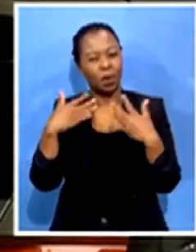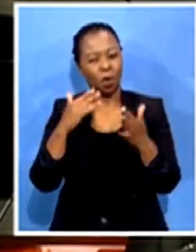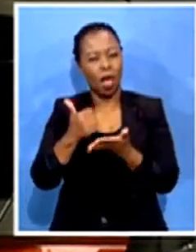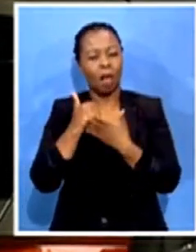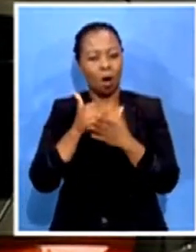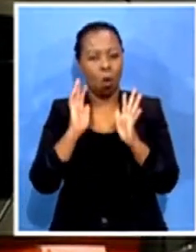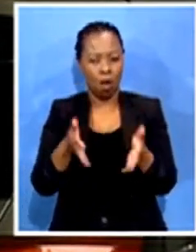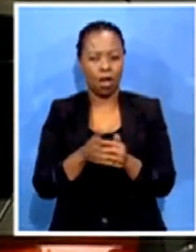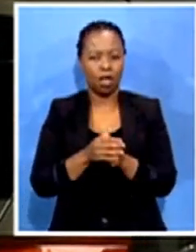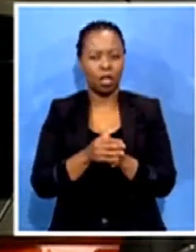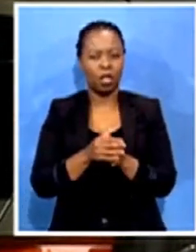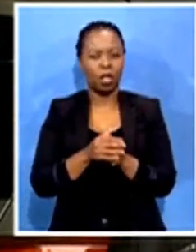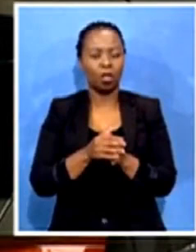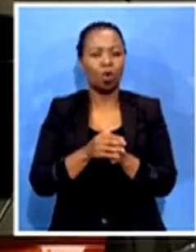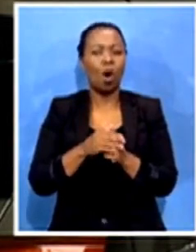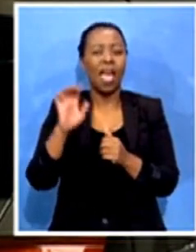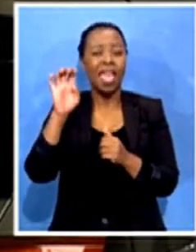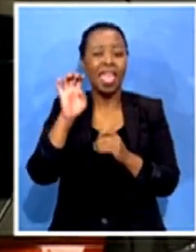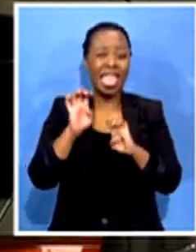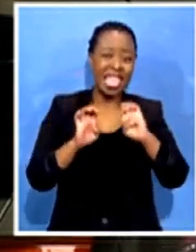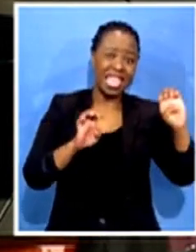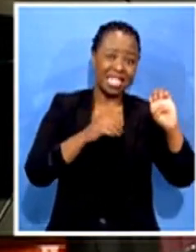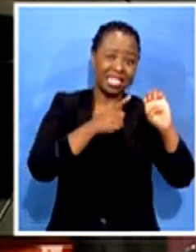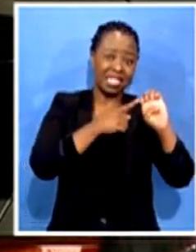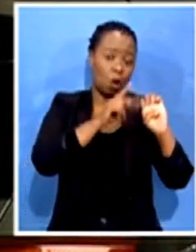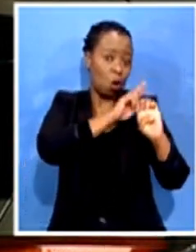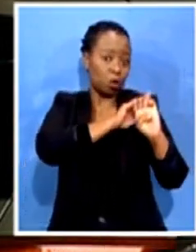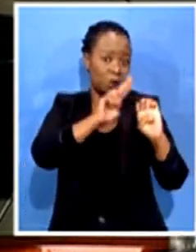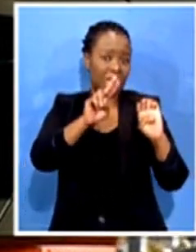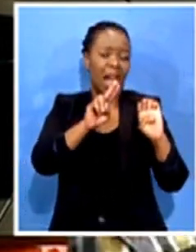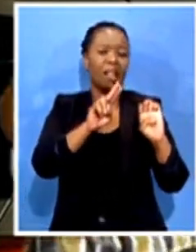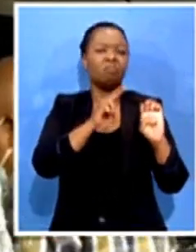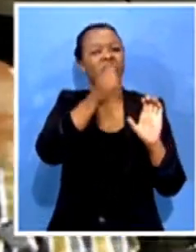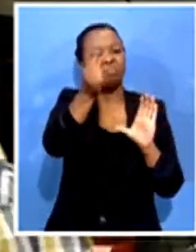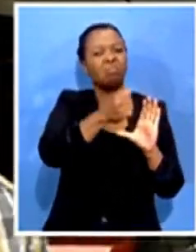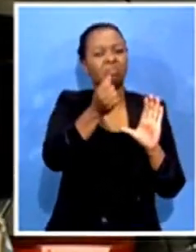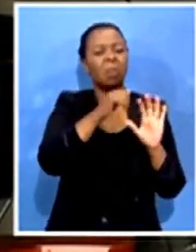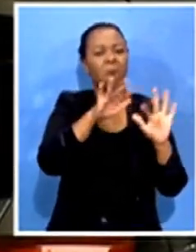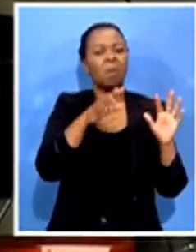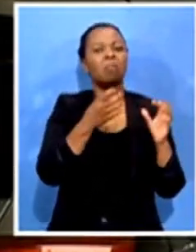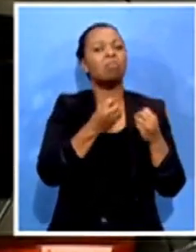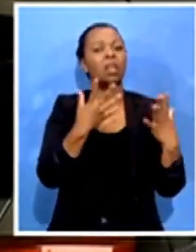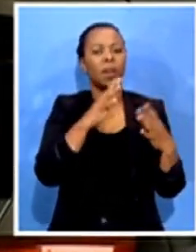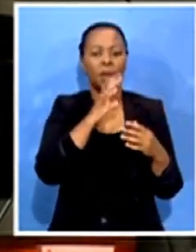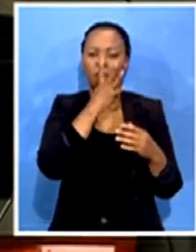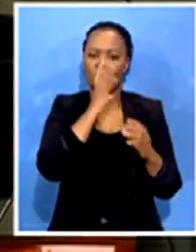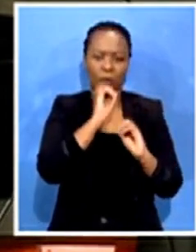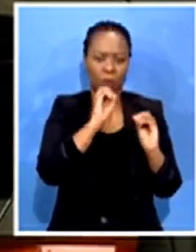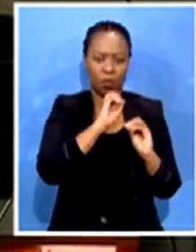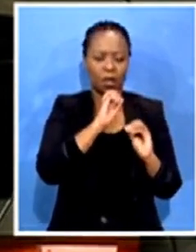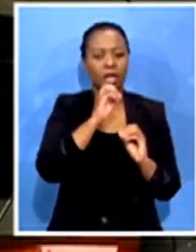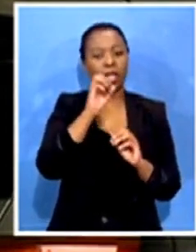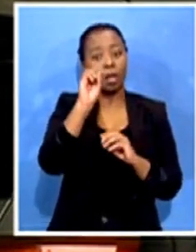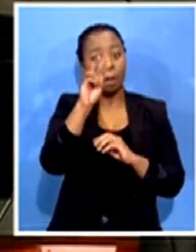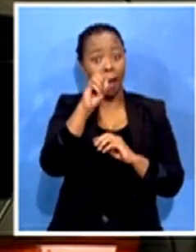in hospital, but they will be helpful for referral from Mamelodi. What they need is the support by the